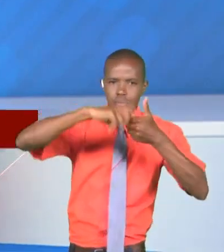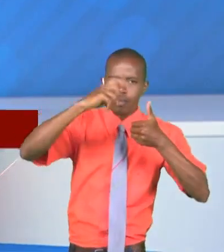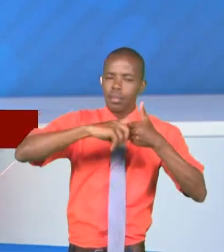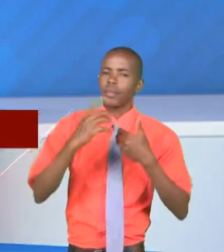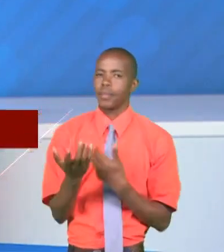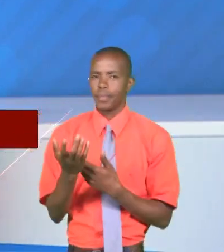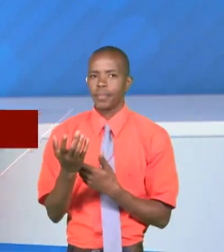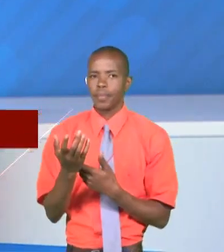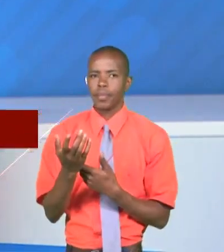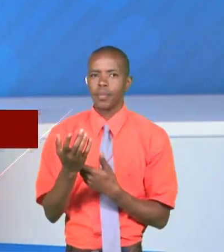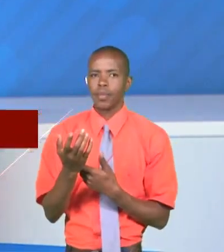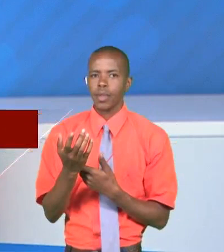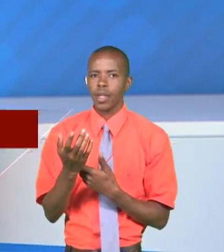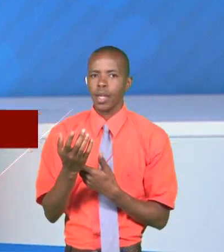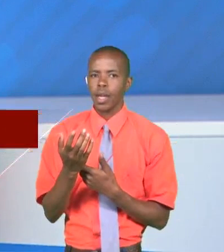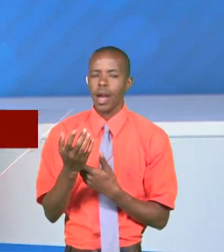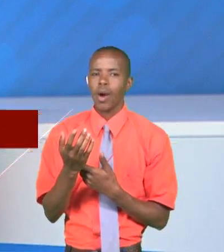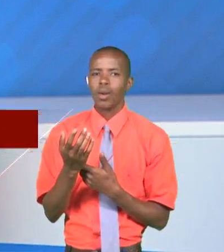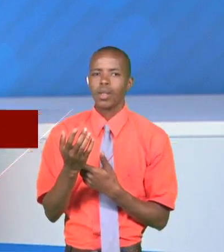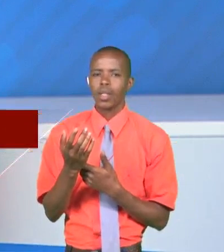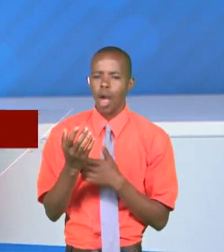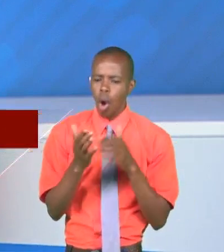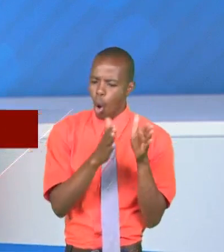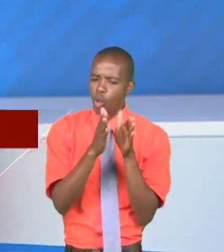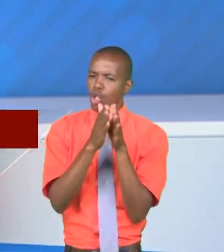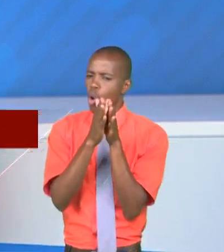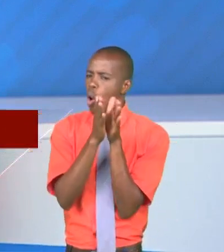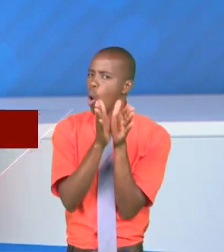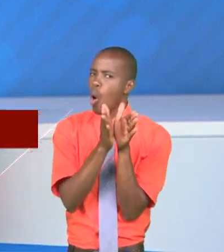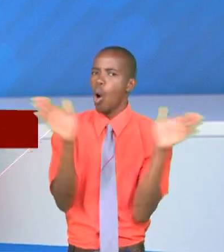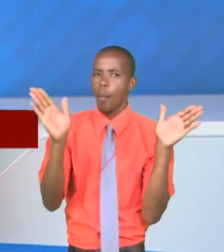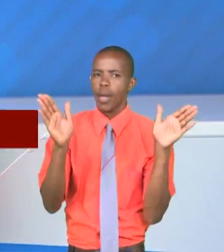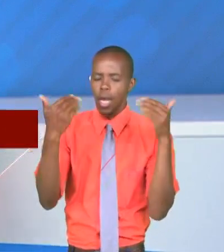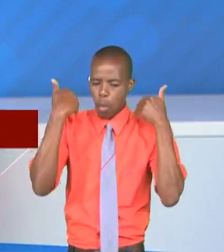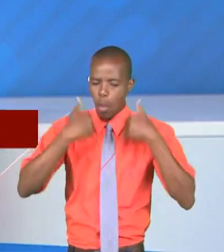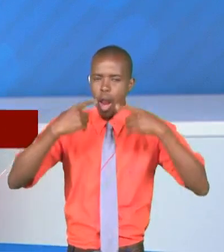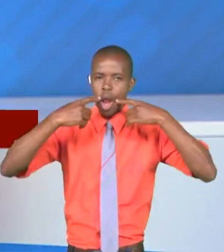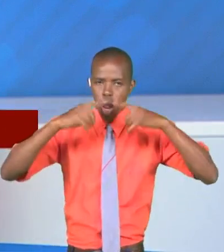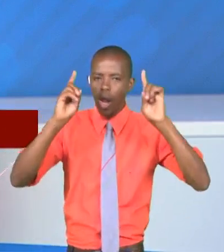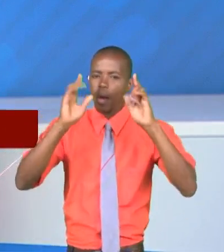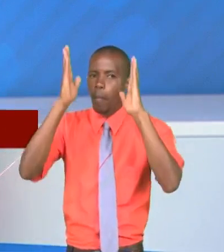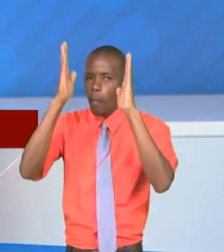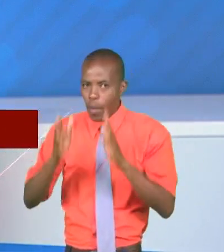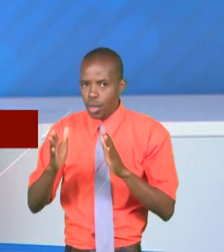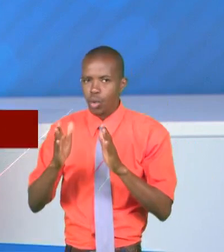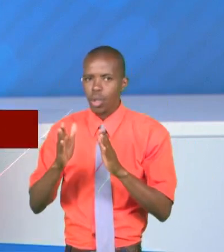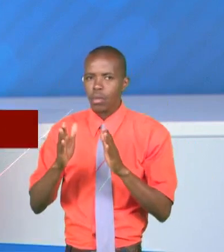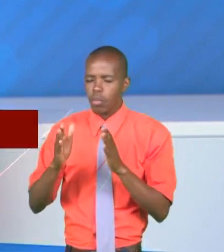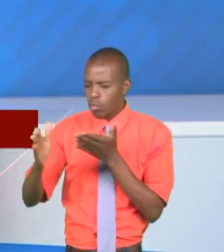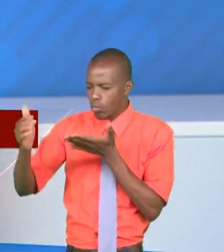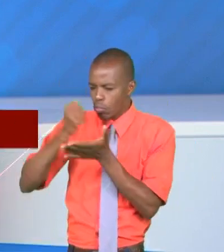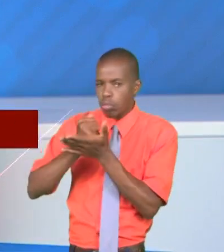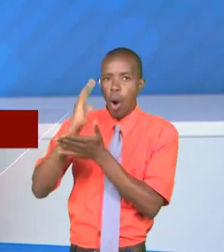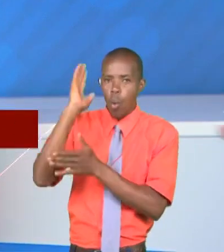need. The feud is open, so we are still waiting. And remember, I declared, whoever will be fronted